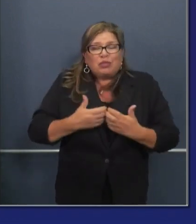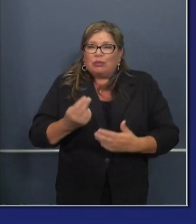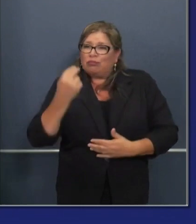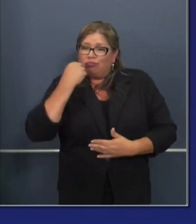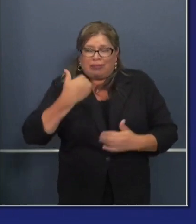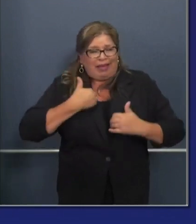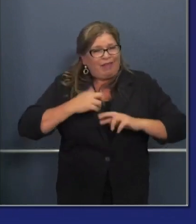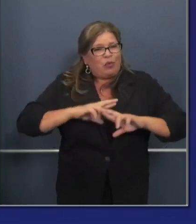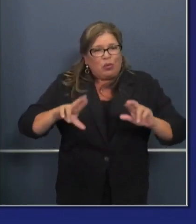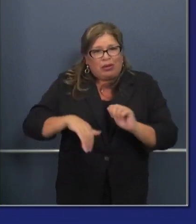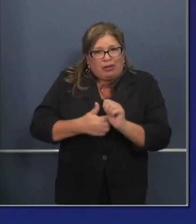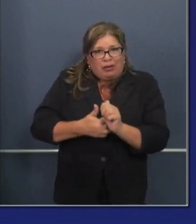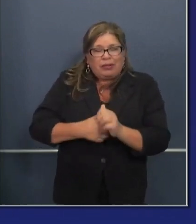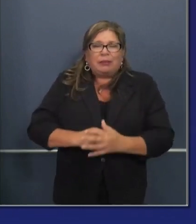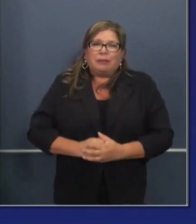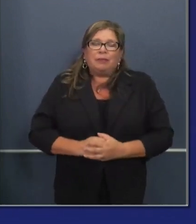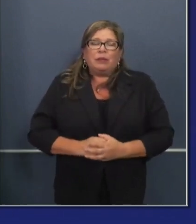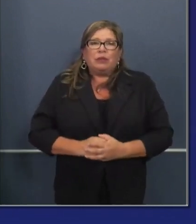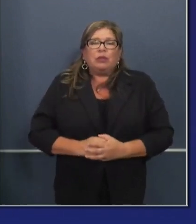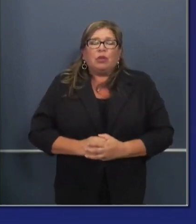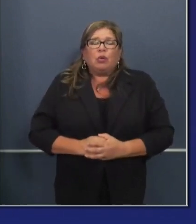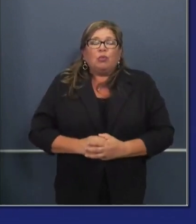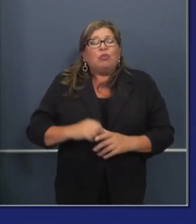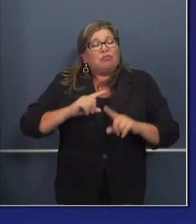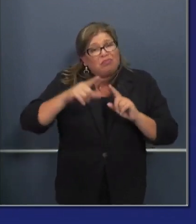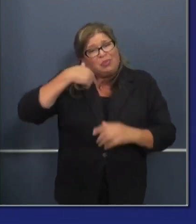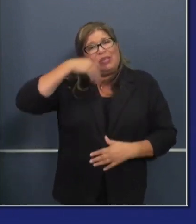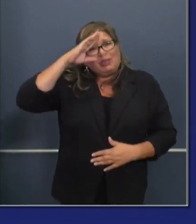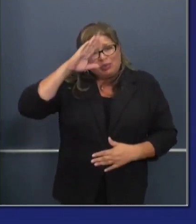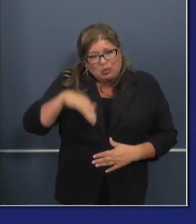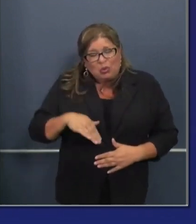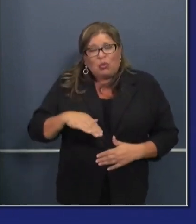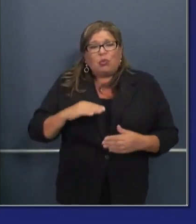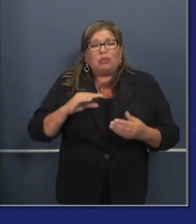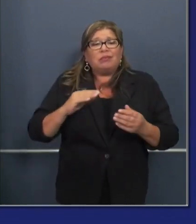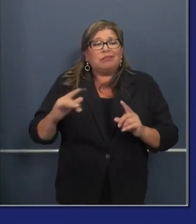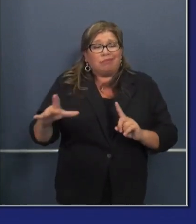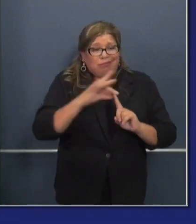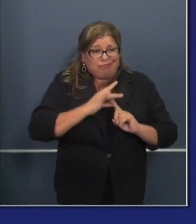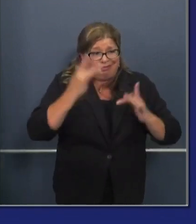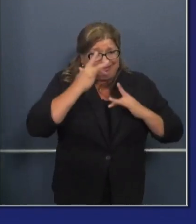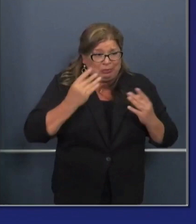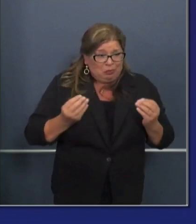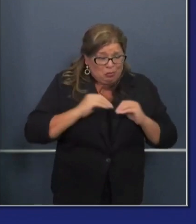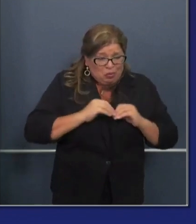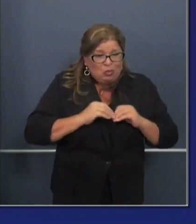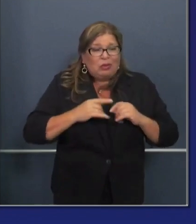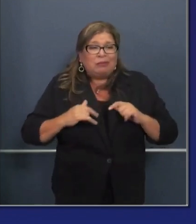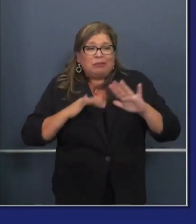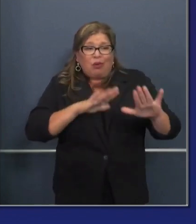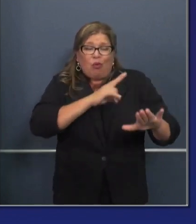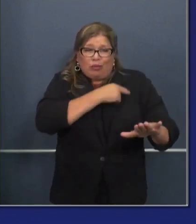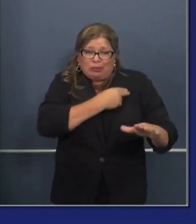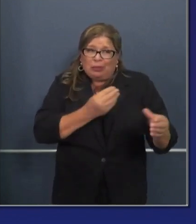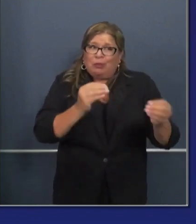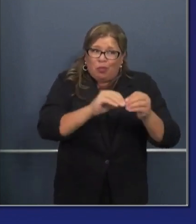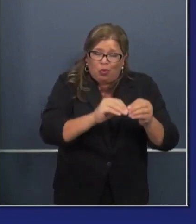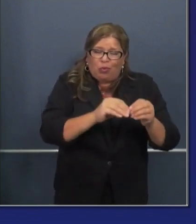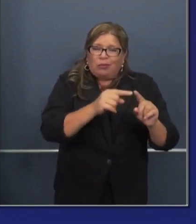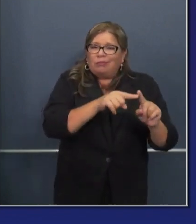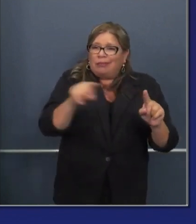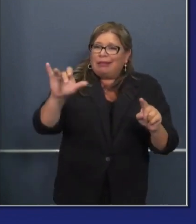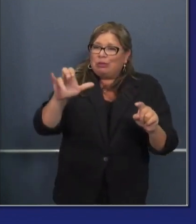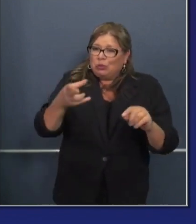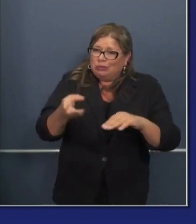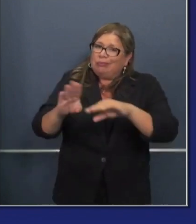again, despite an increase in hospitalizations, despite an increase in total number of ICU patients, our capacity remains fairly